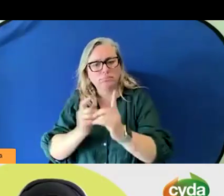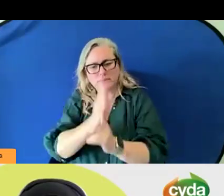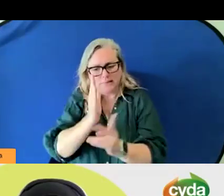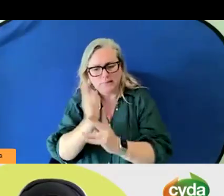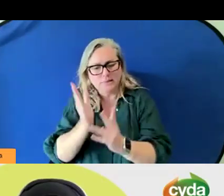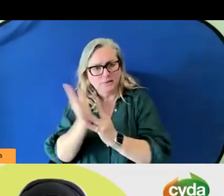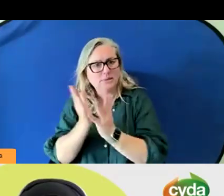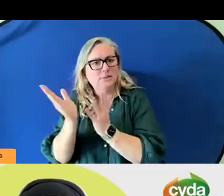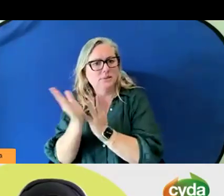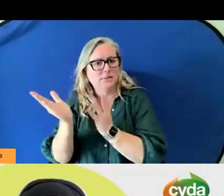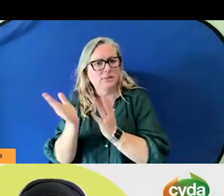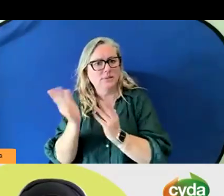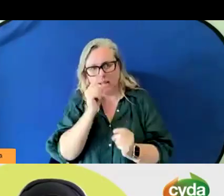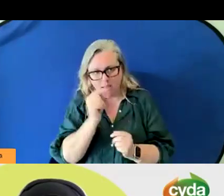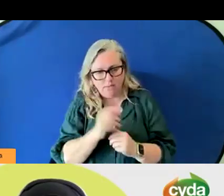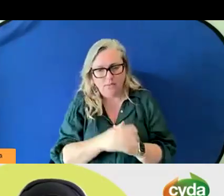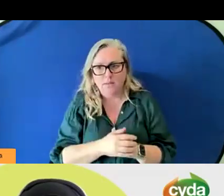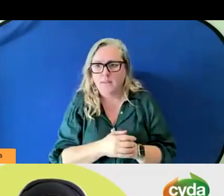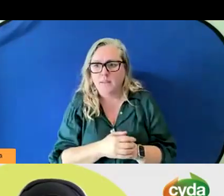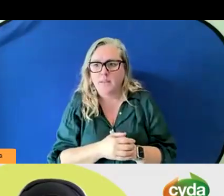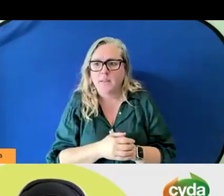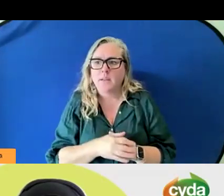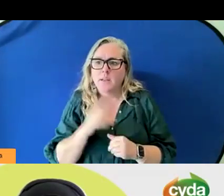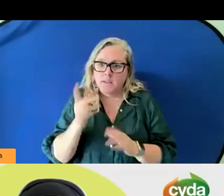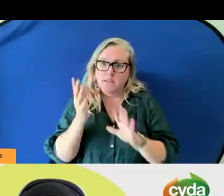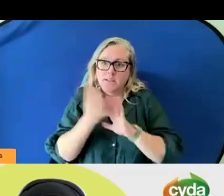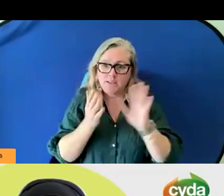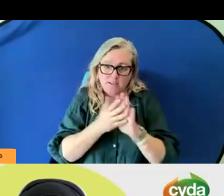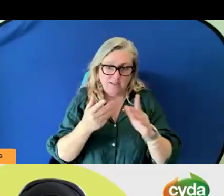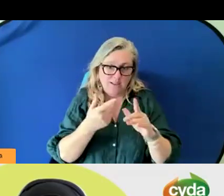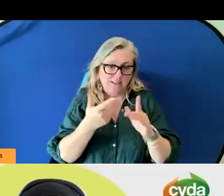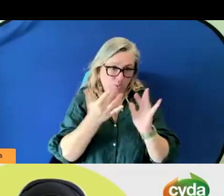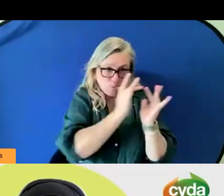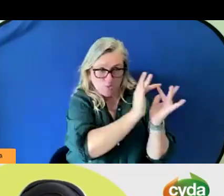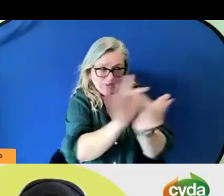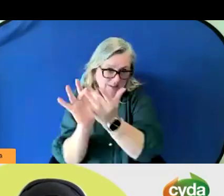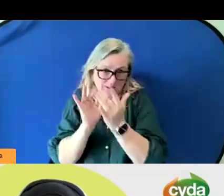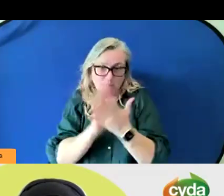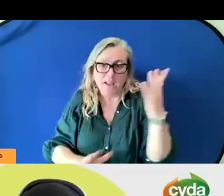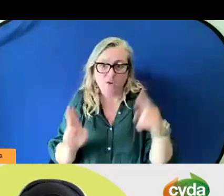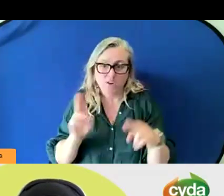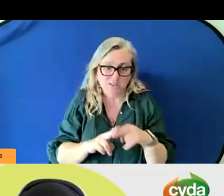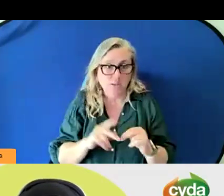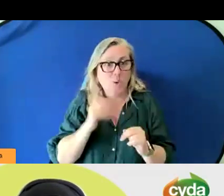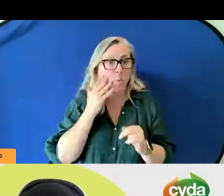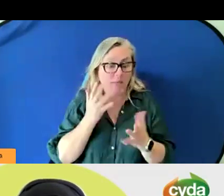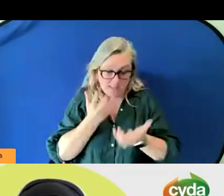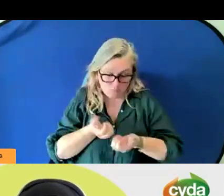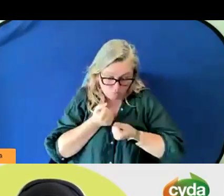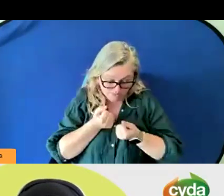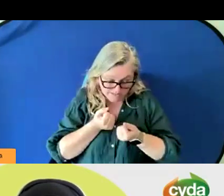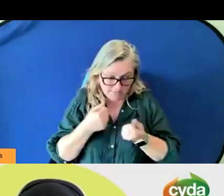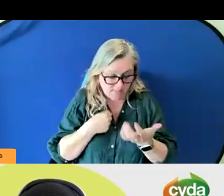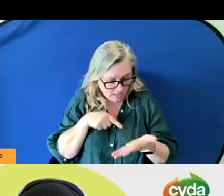is the key part is getting it out to the parents for me. I think that the parents themselves, when they receive it or see it, they'll see the